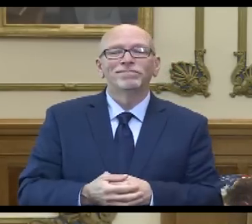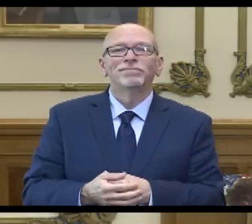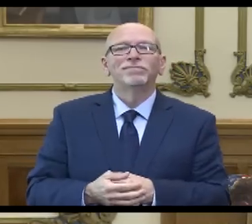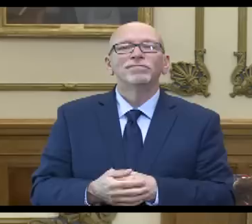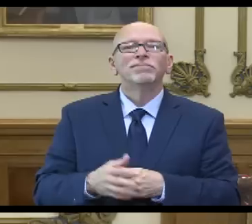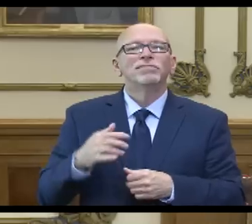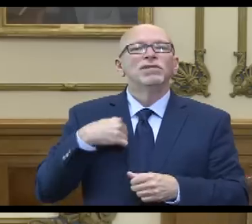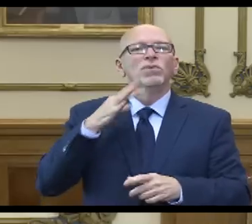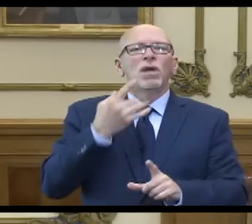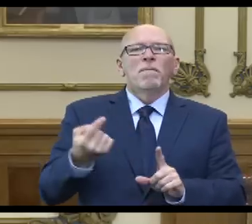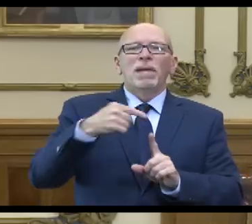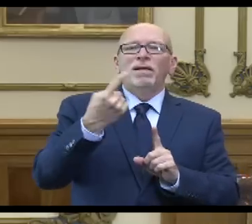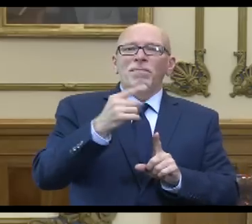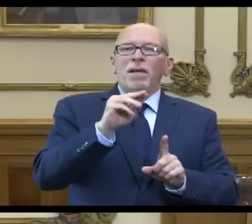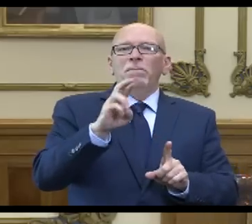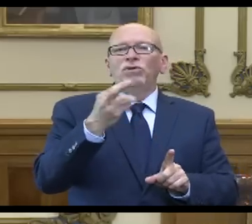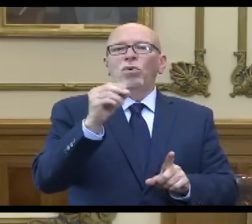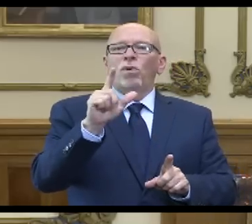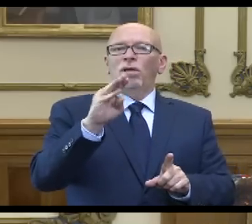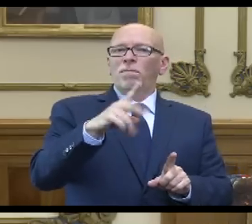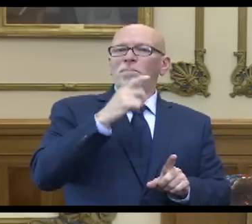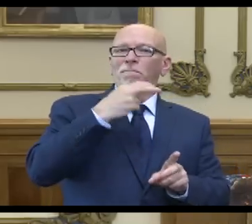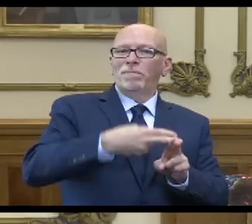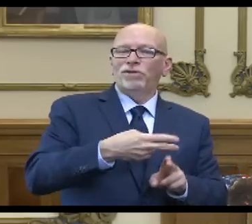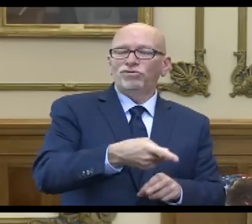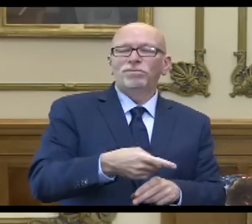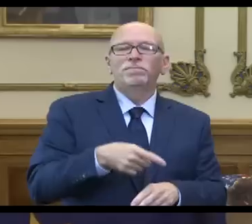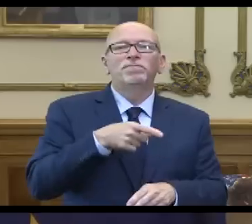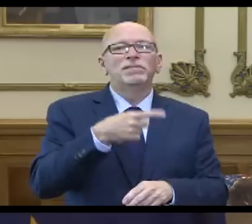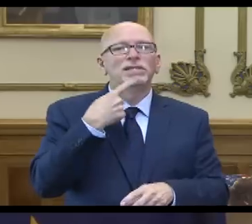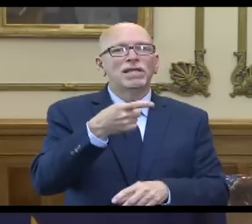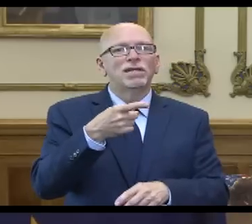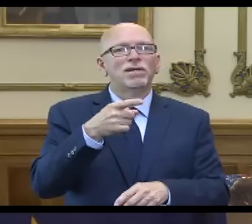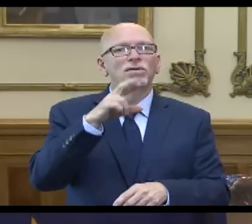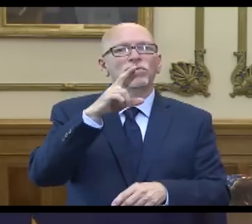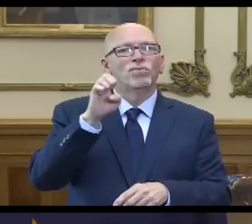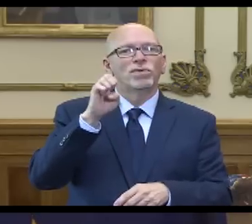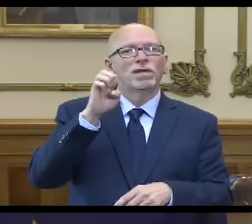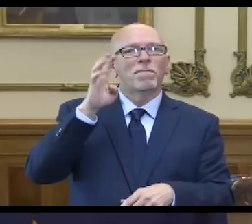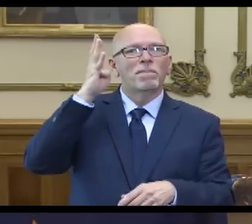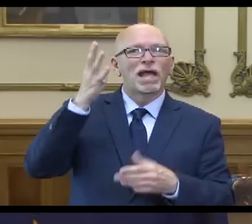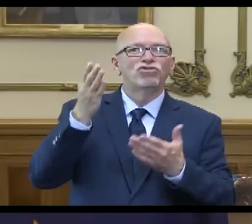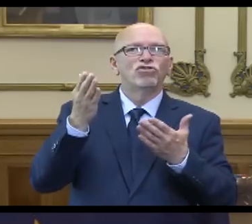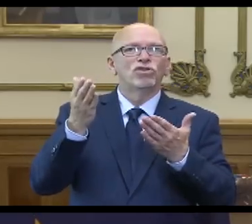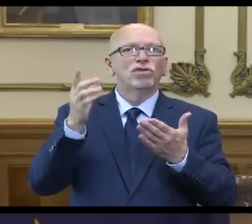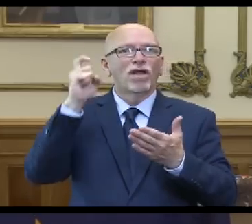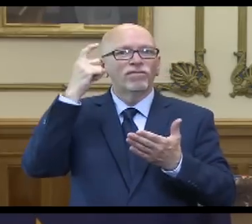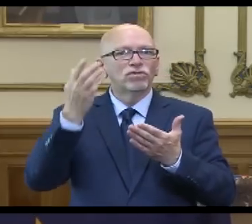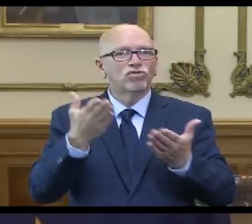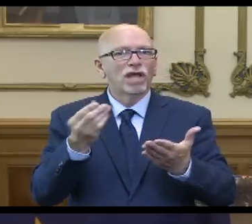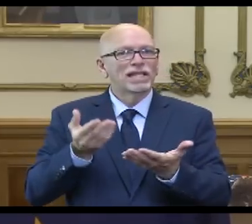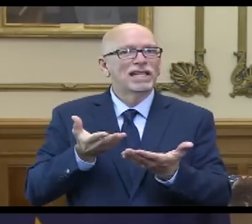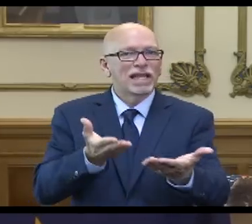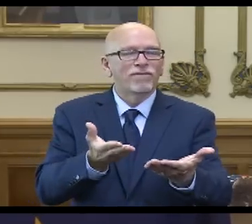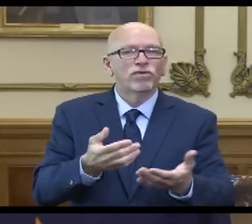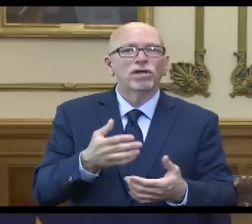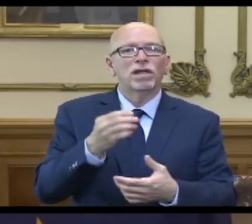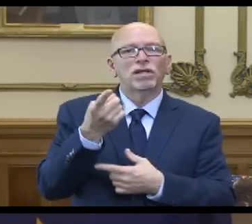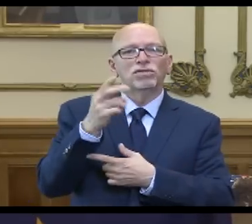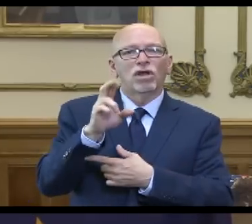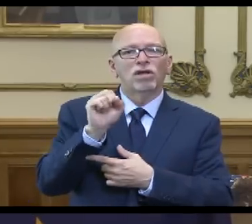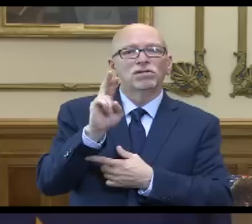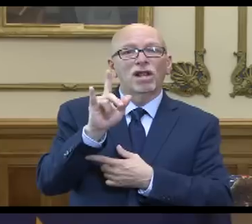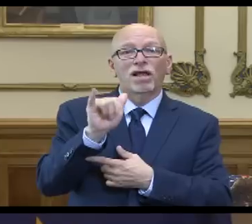refer back to something that Mr. Holcomb said when he was talking about reimagining government services and delivery. And Dr.